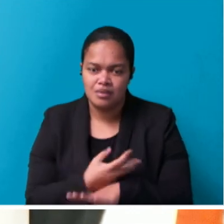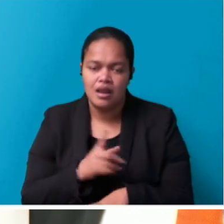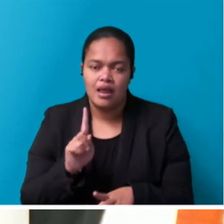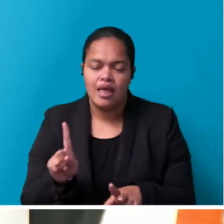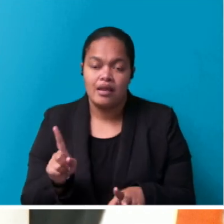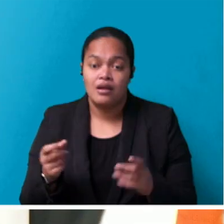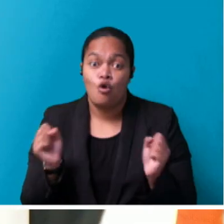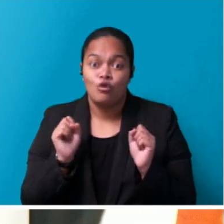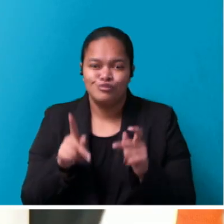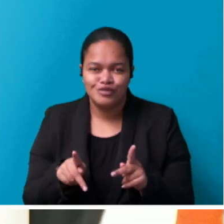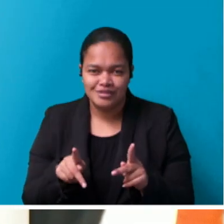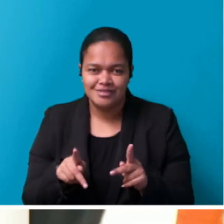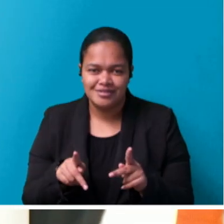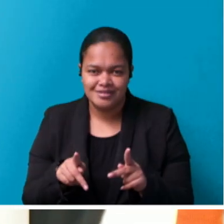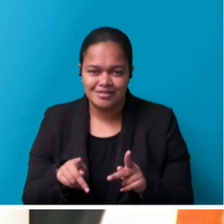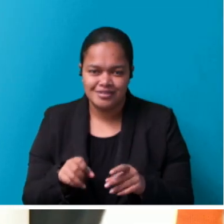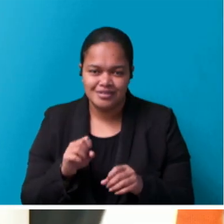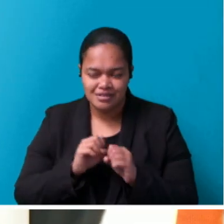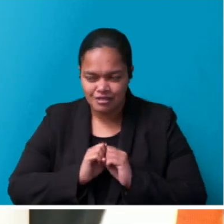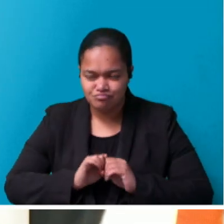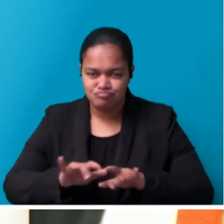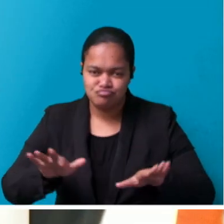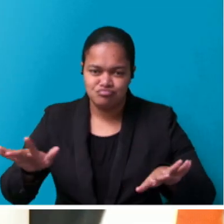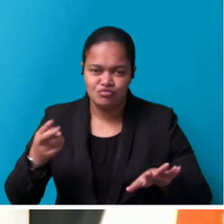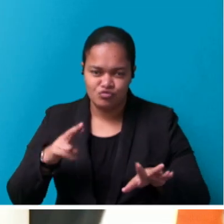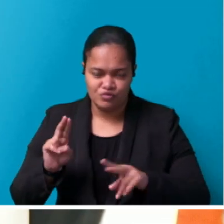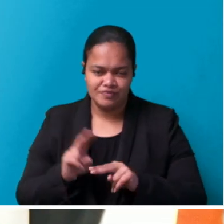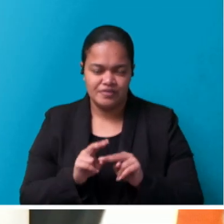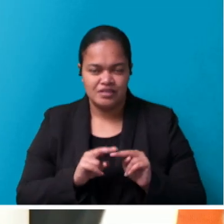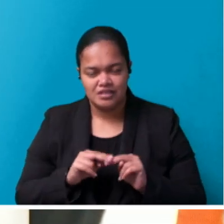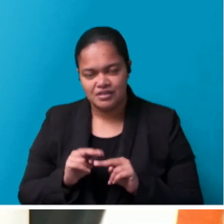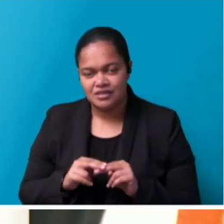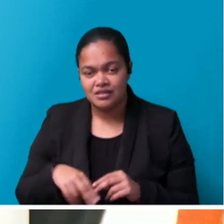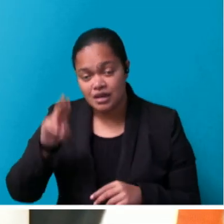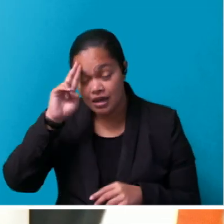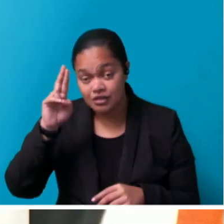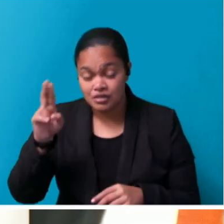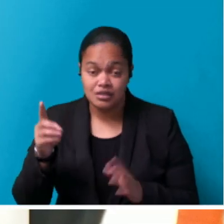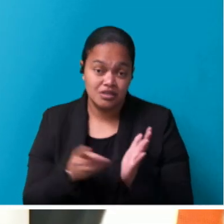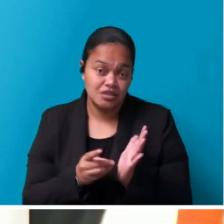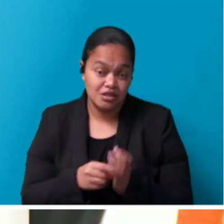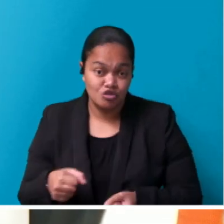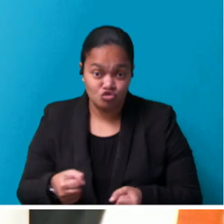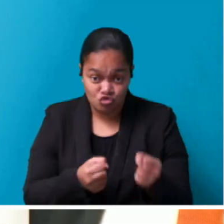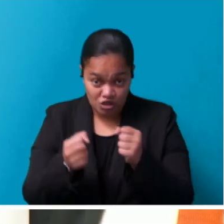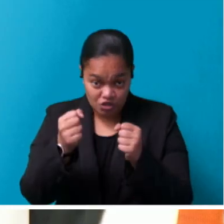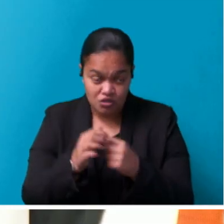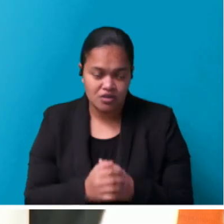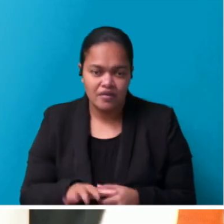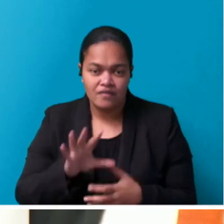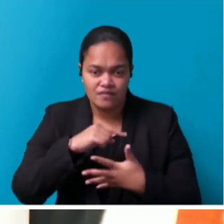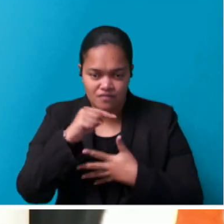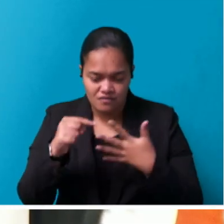opportunities unique to our beloved country. This national digital strategy rests on 5